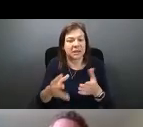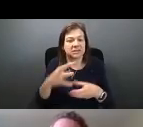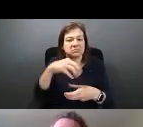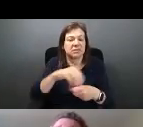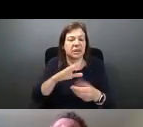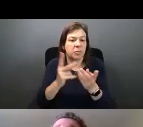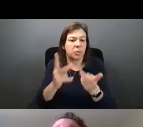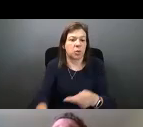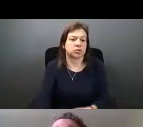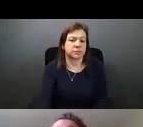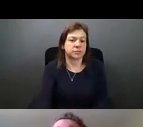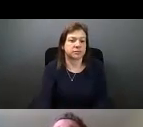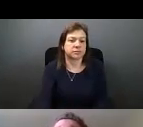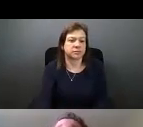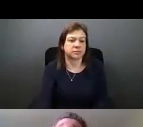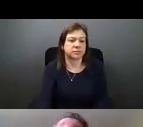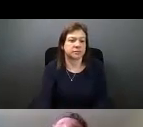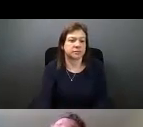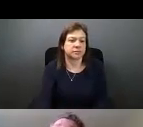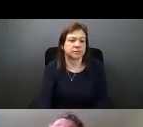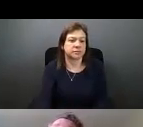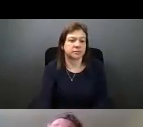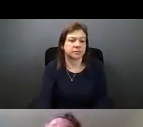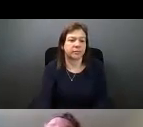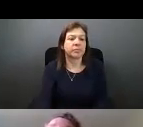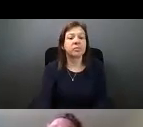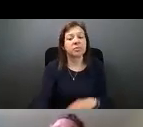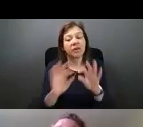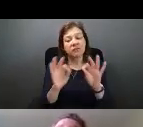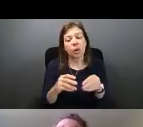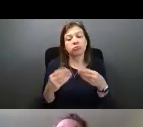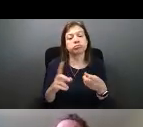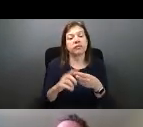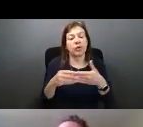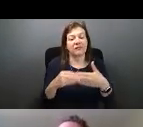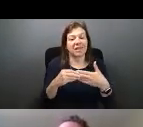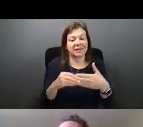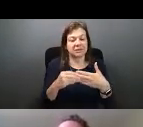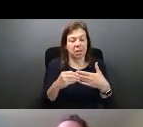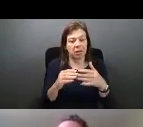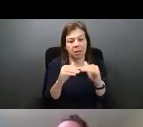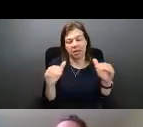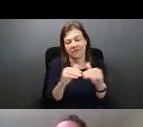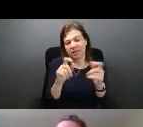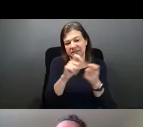form. The form allows for flexibility in the level of detail.